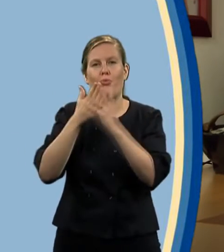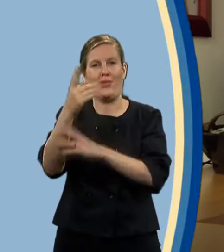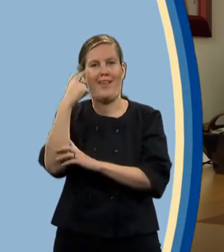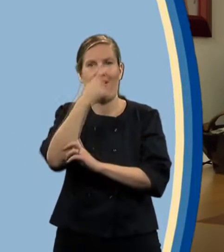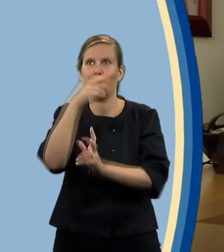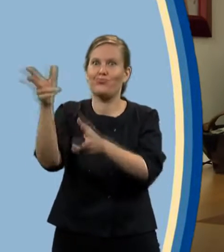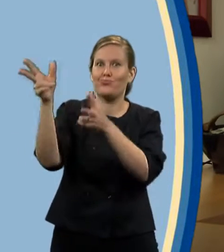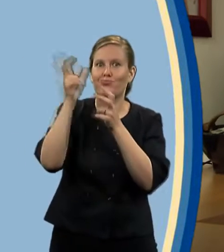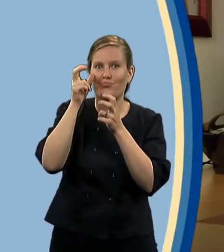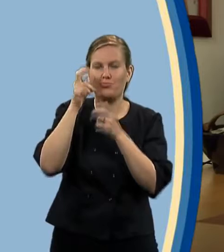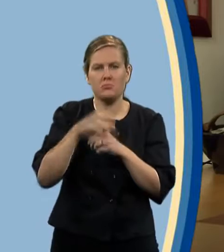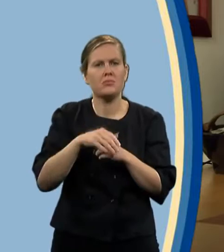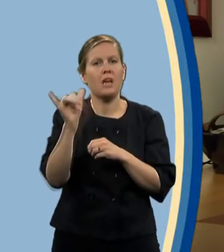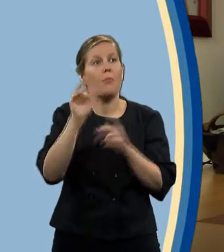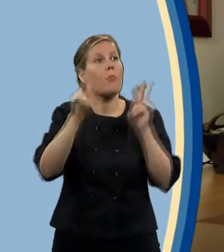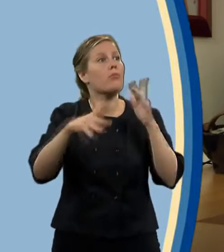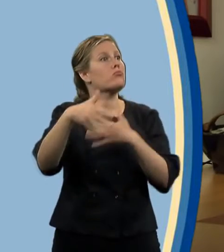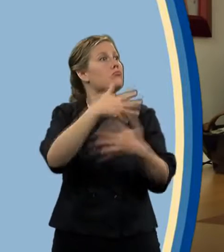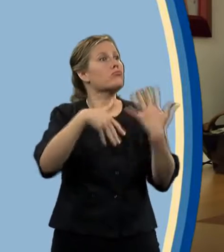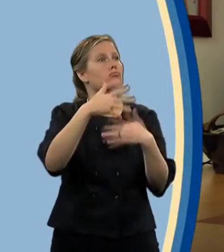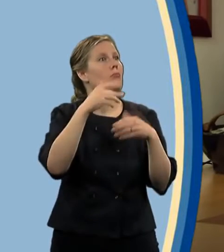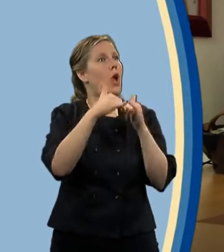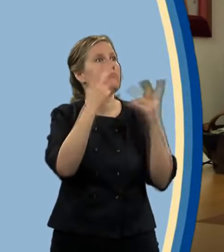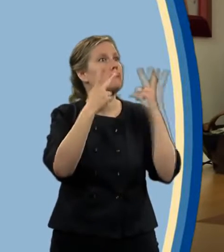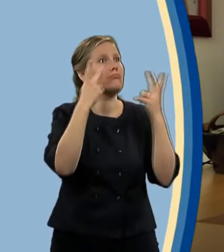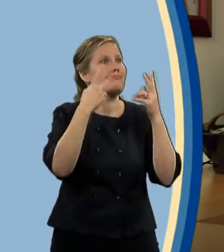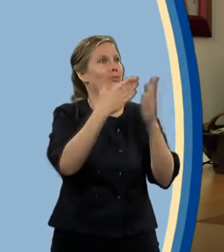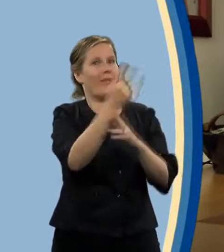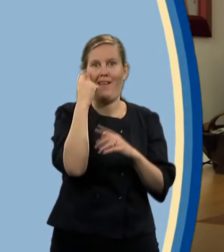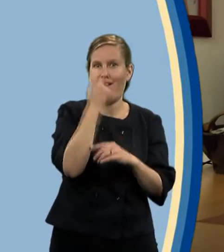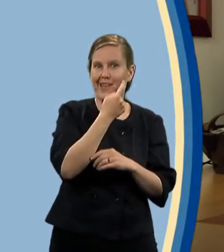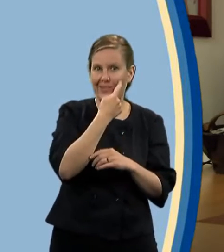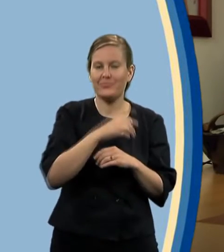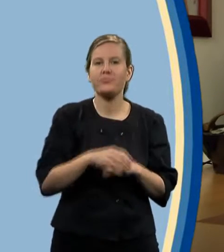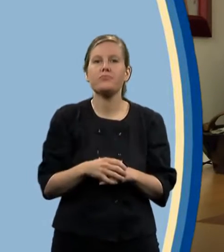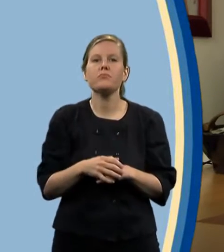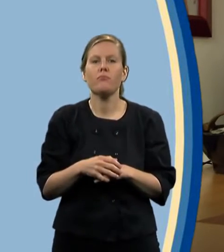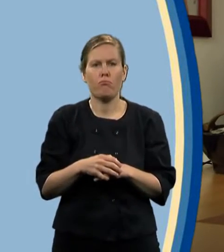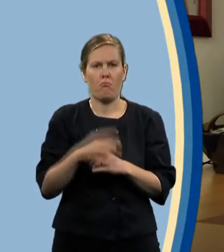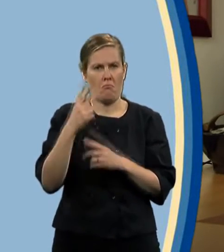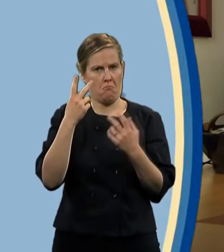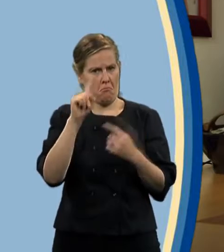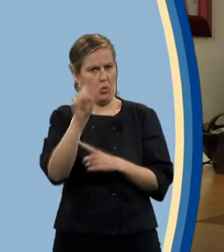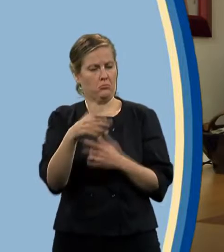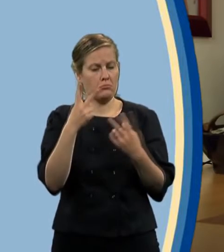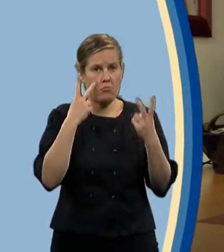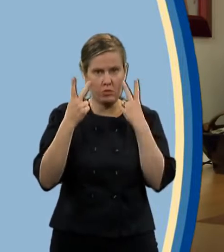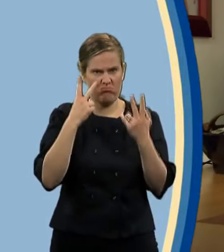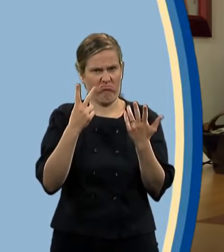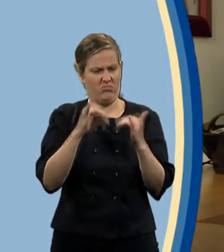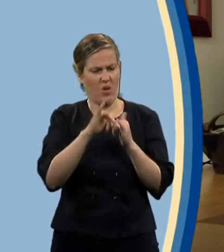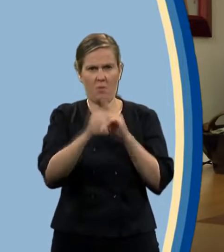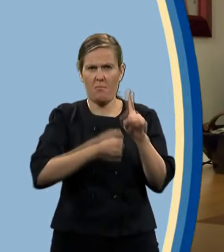comes in through the eyes, from the lion's share of our social interactions comes in through the eyes. What is the impact of that